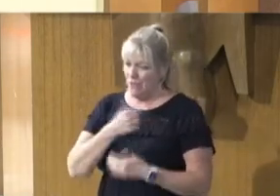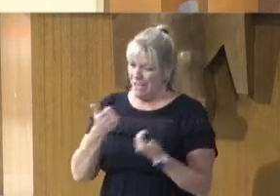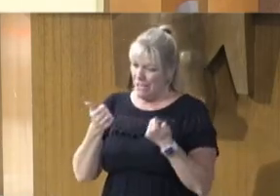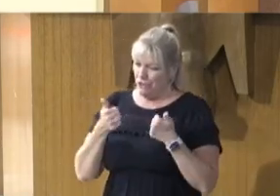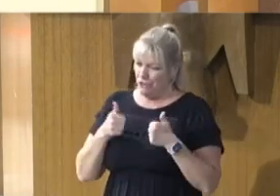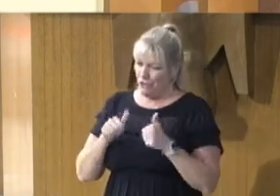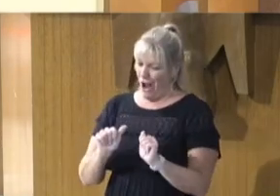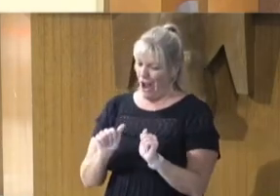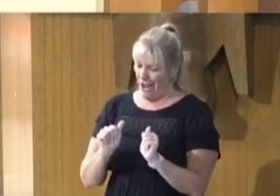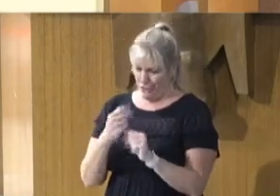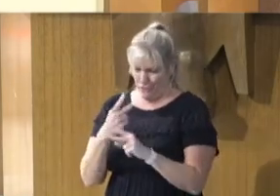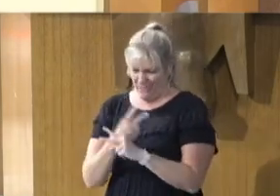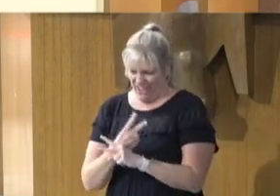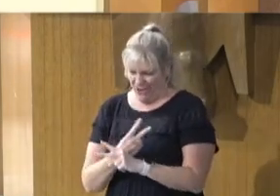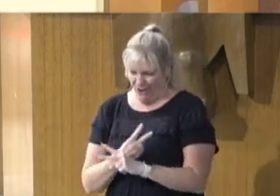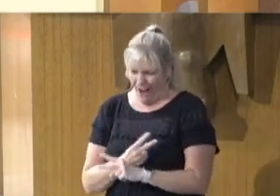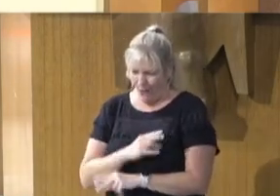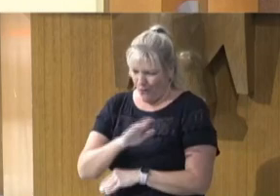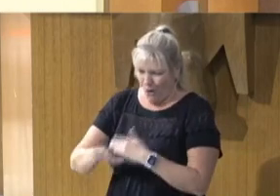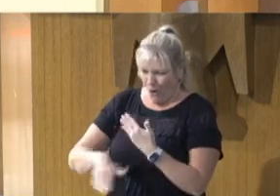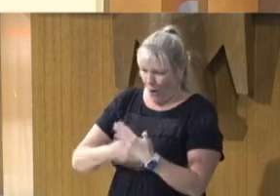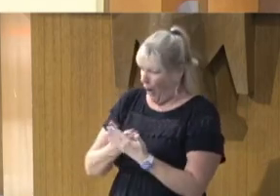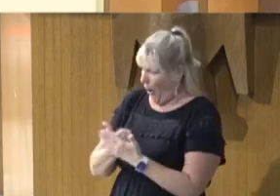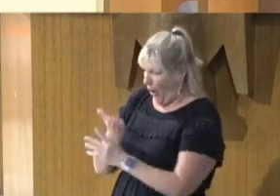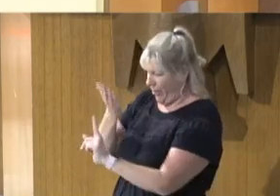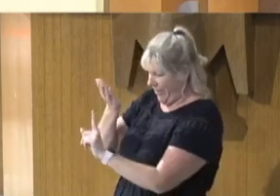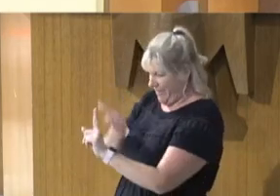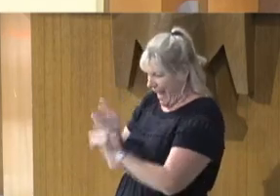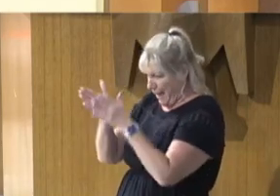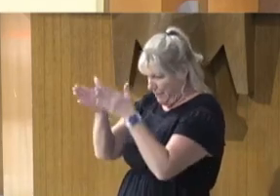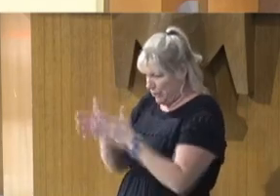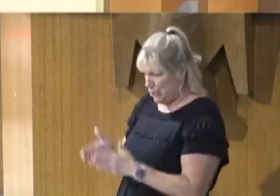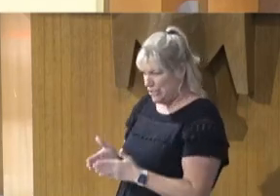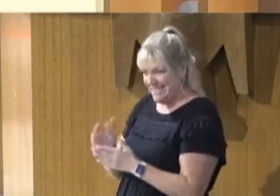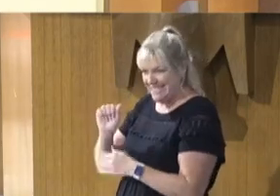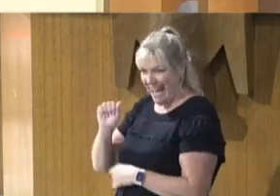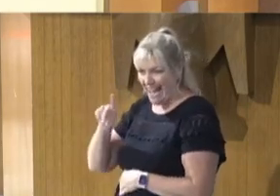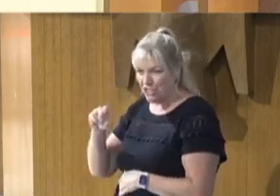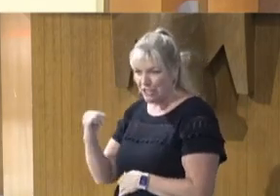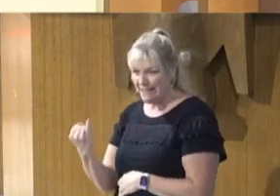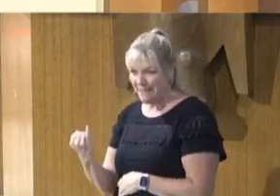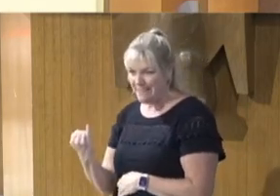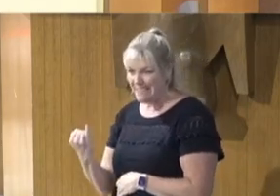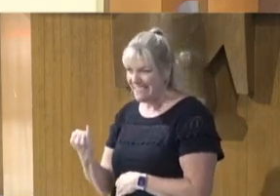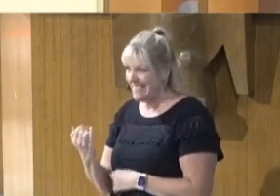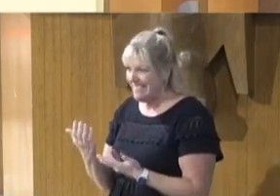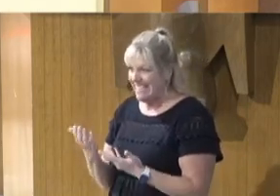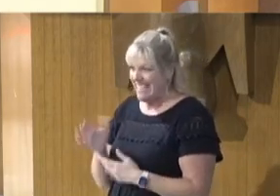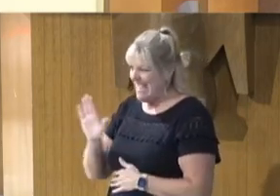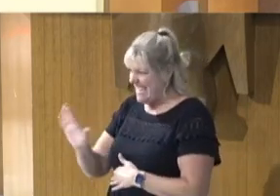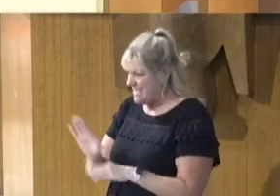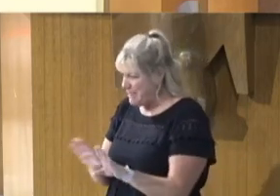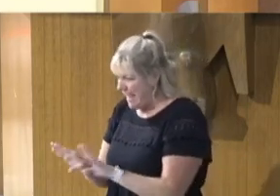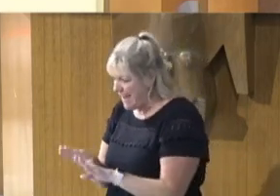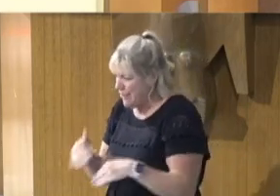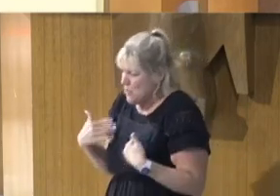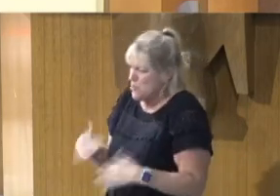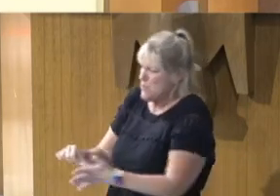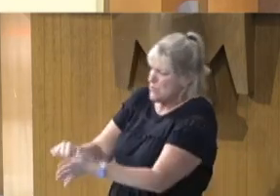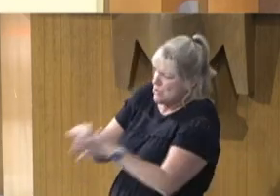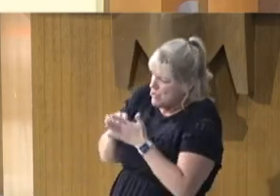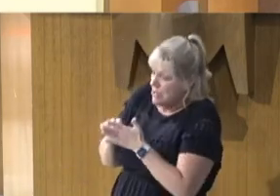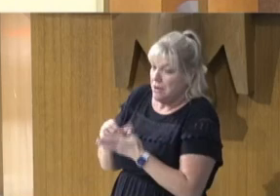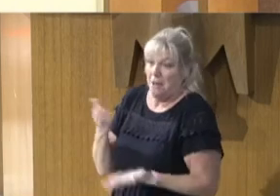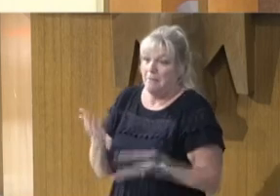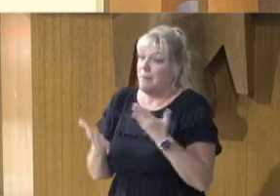qualities, these adjectives, and a description of the Samaritans' above and beyond behavior in this story. And perhaps that is why the